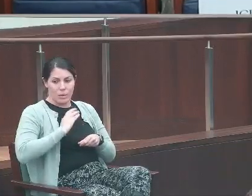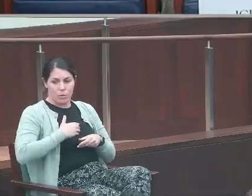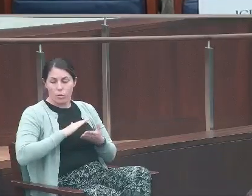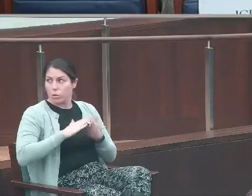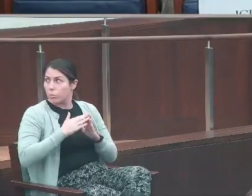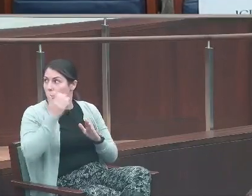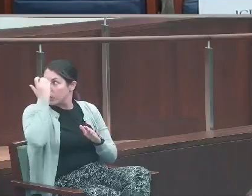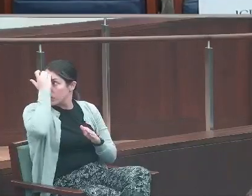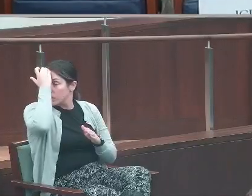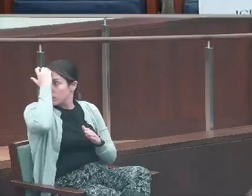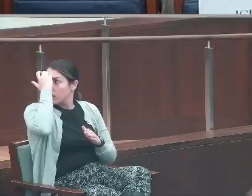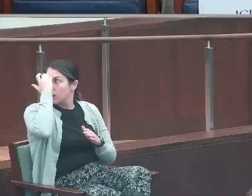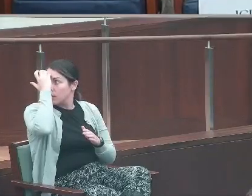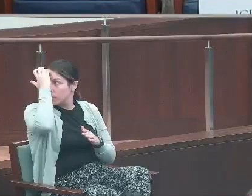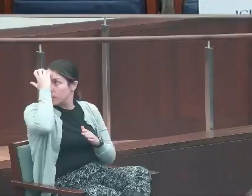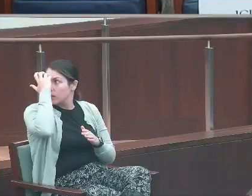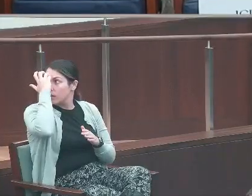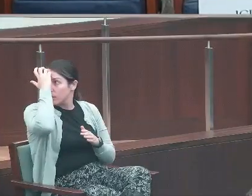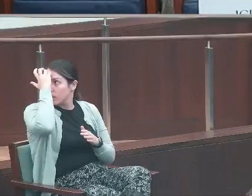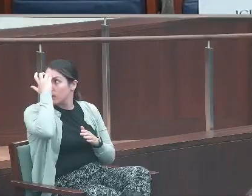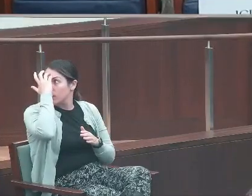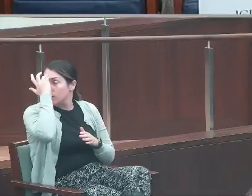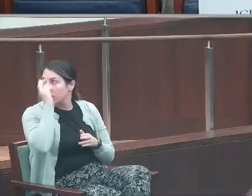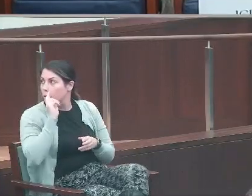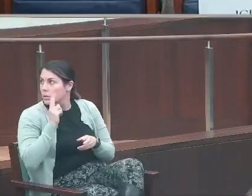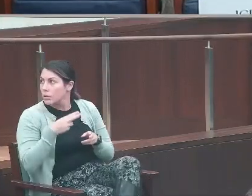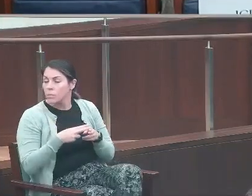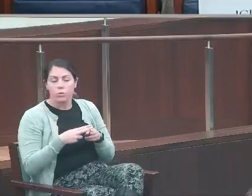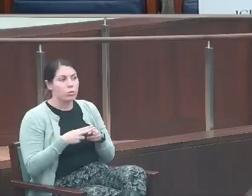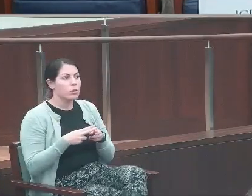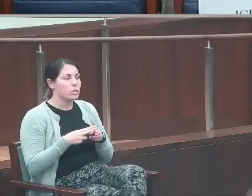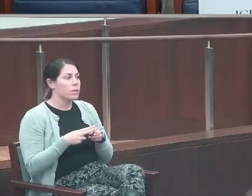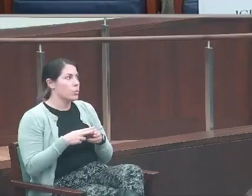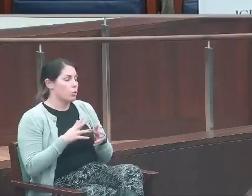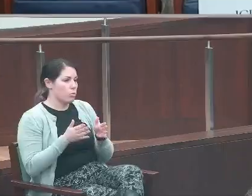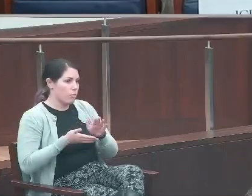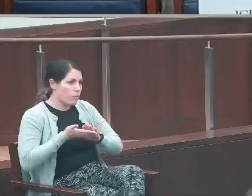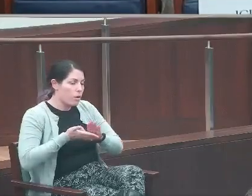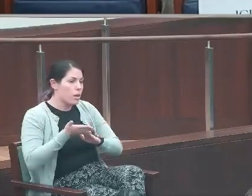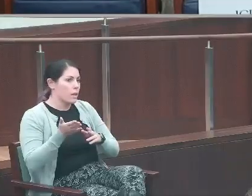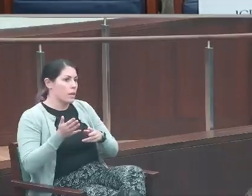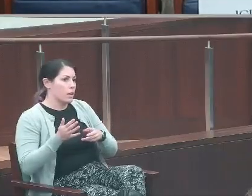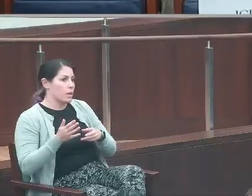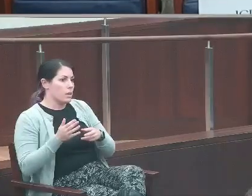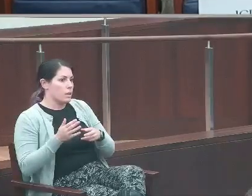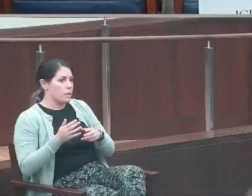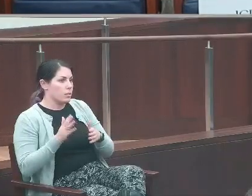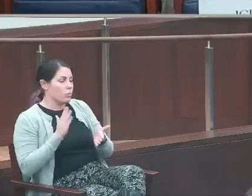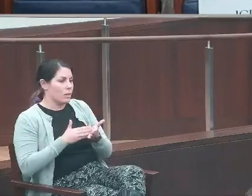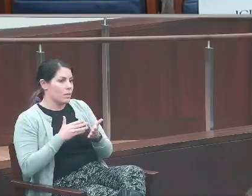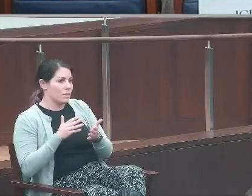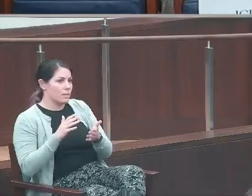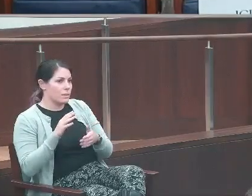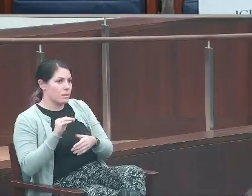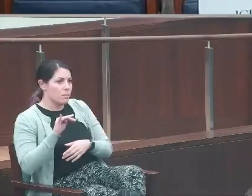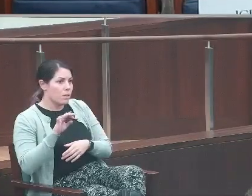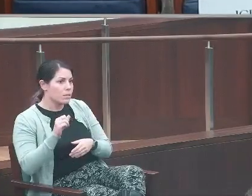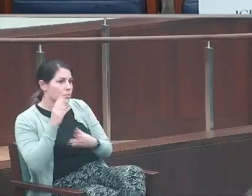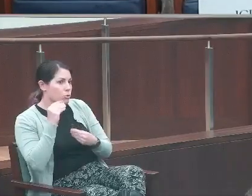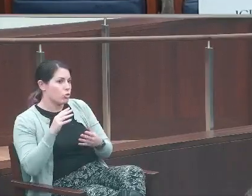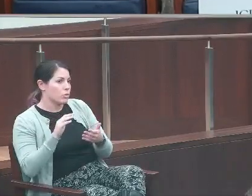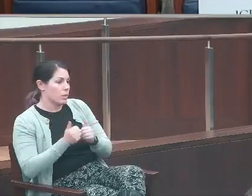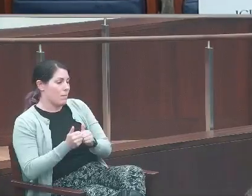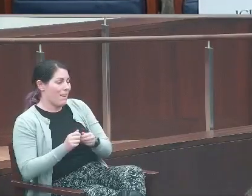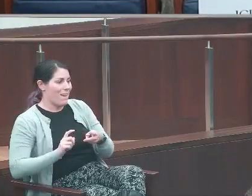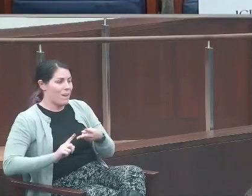society missed the fact that there were deliberate foreign influence disinformation campaigns targeting not just a whole bunch of us, but